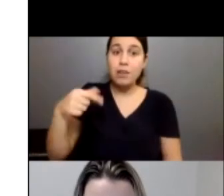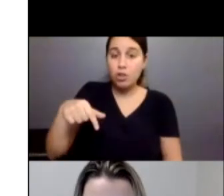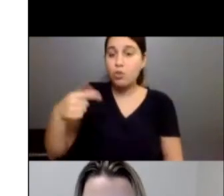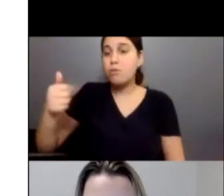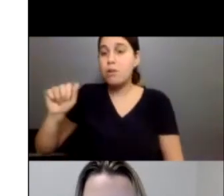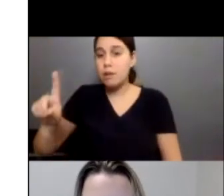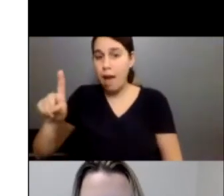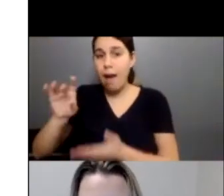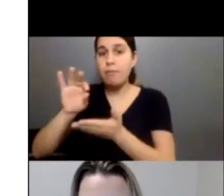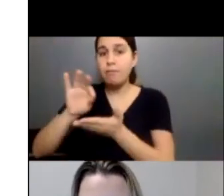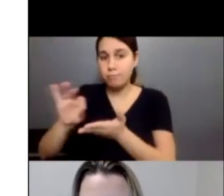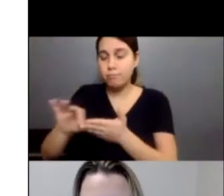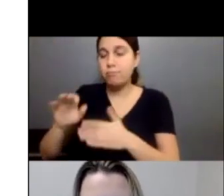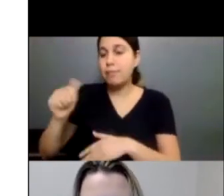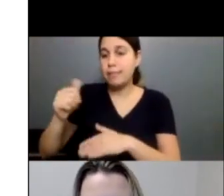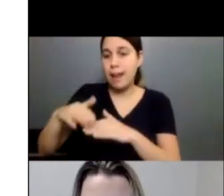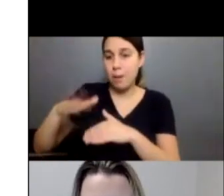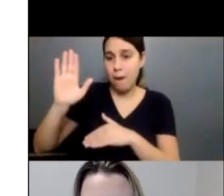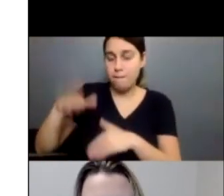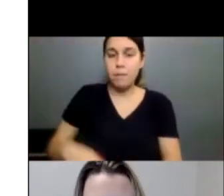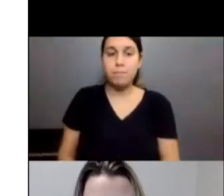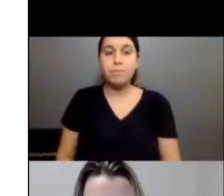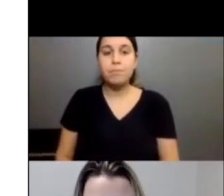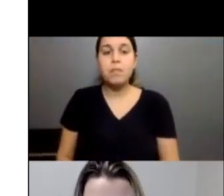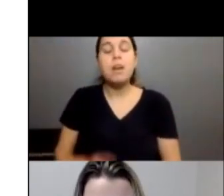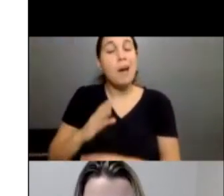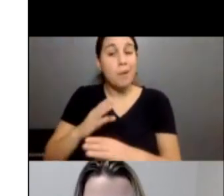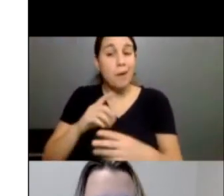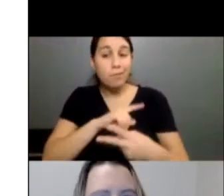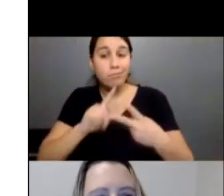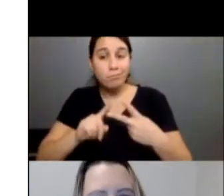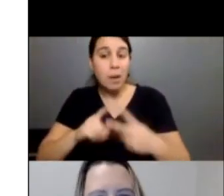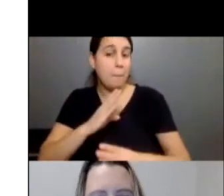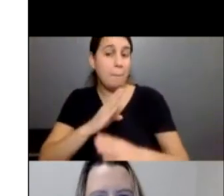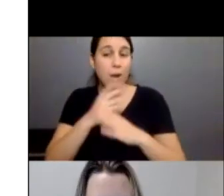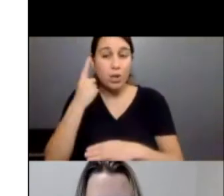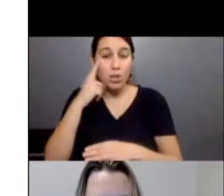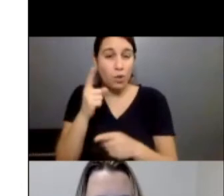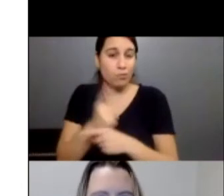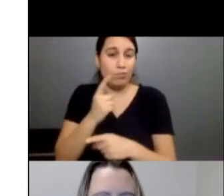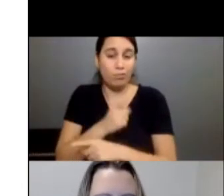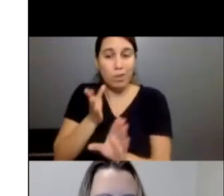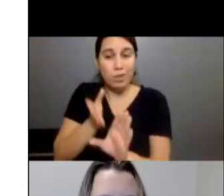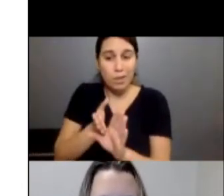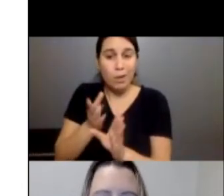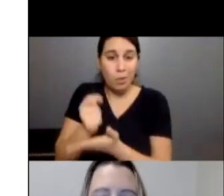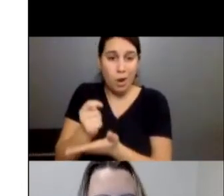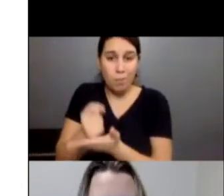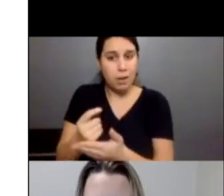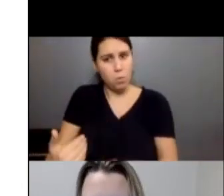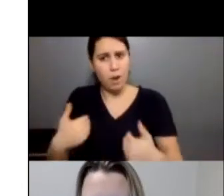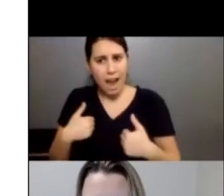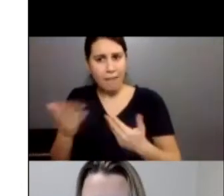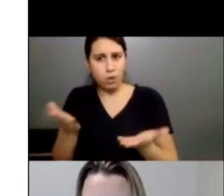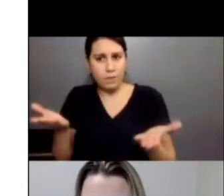above. And more specifically, those who have barriers to traditional psychotherapy, because we also have therapy services located here, which